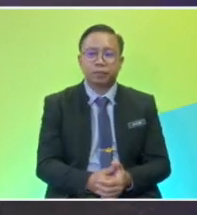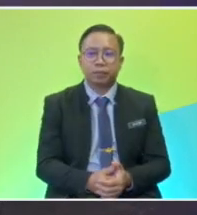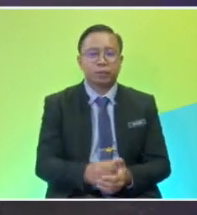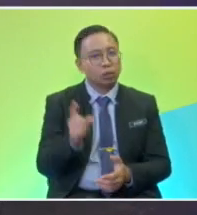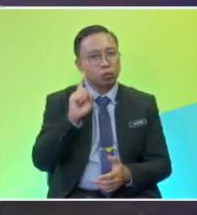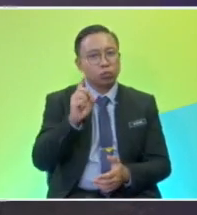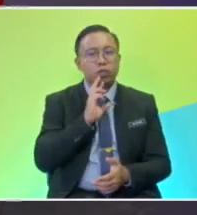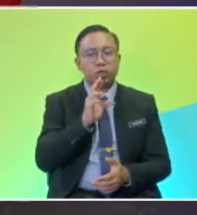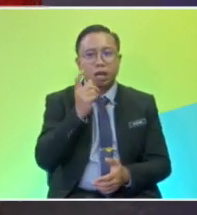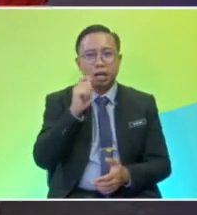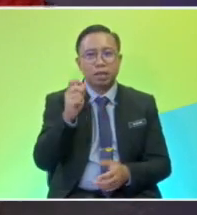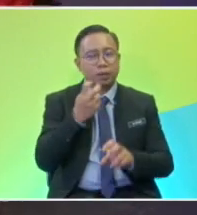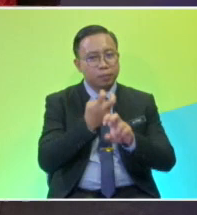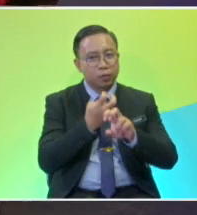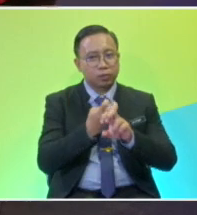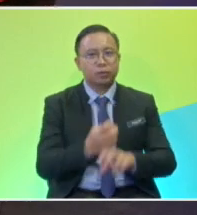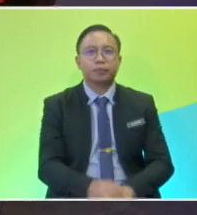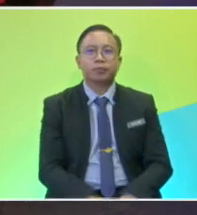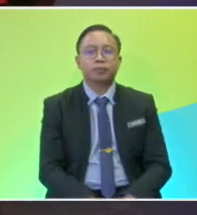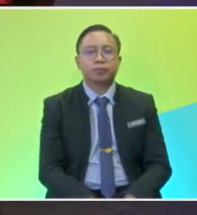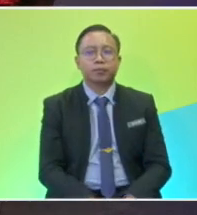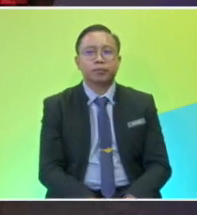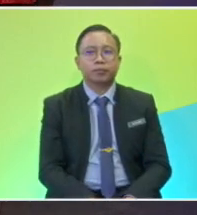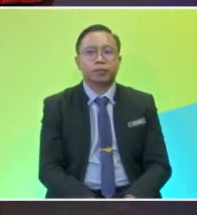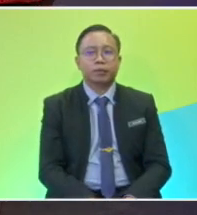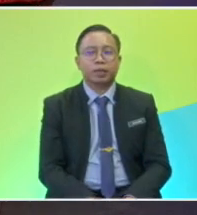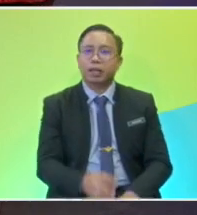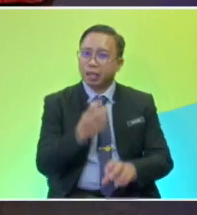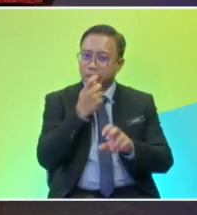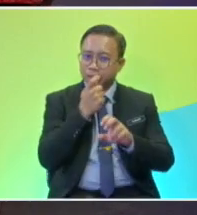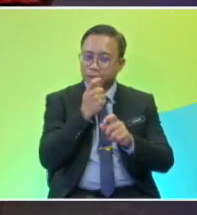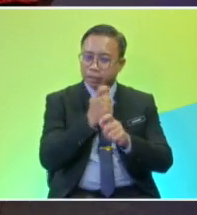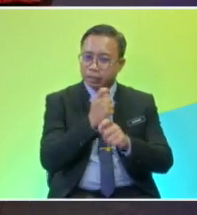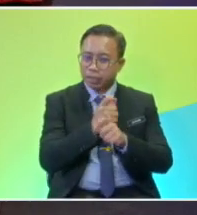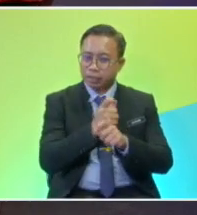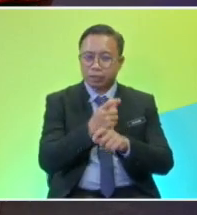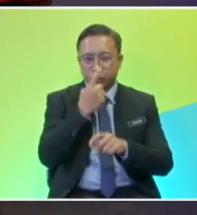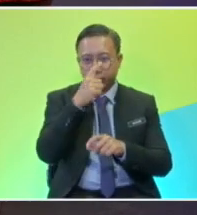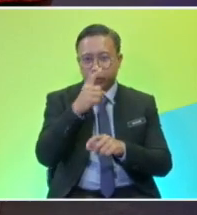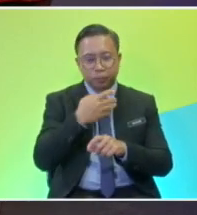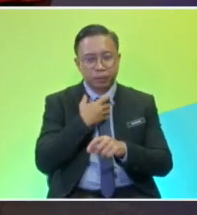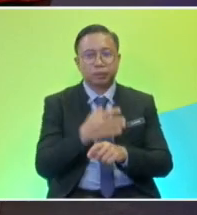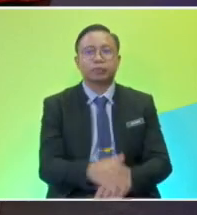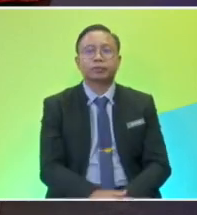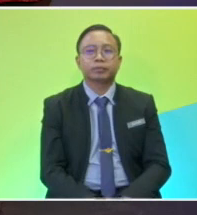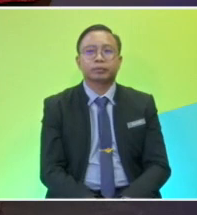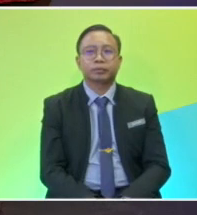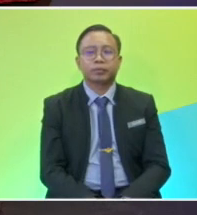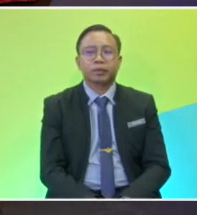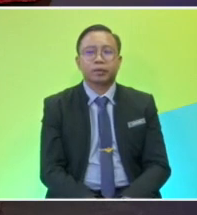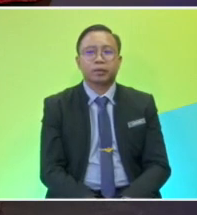are the bones that we have learned just now? All right, so it's a task for me. So people at home, help me out here, right? So if I